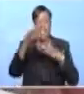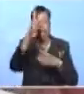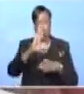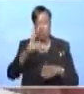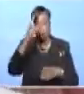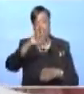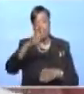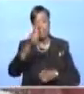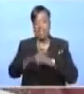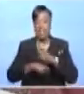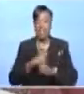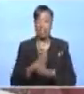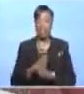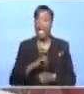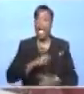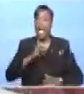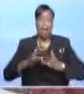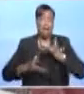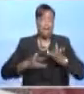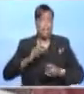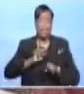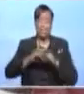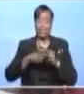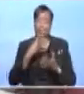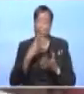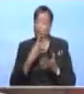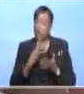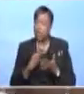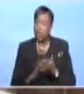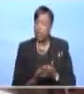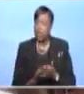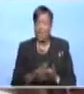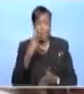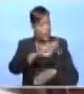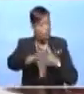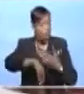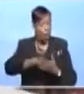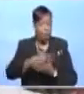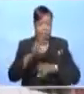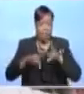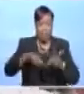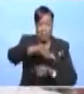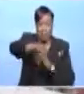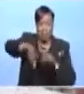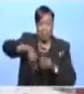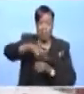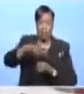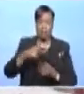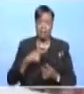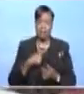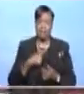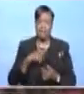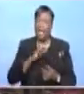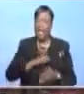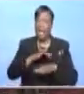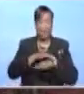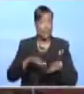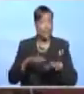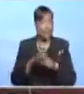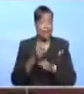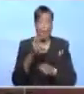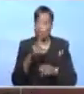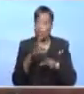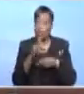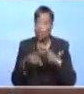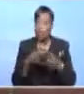so good today. I'm serving for is here, you all around me. Because I don't get up to go to